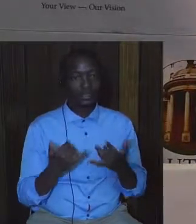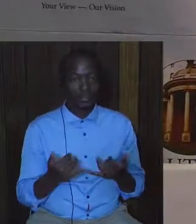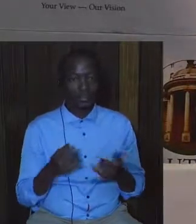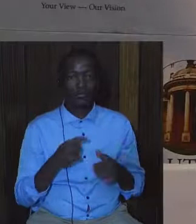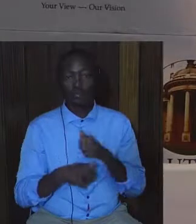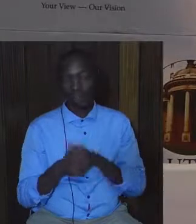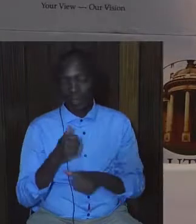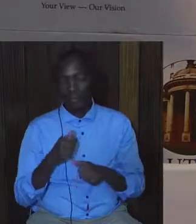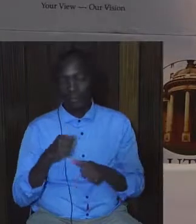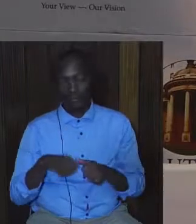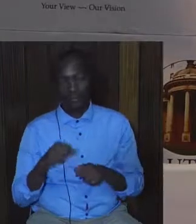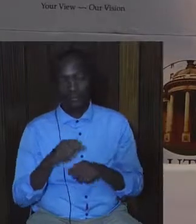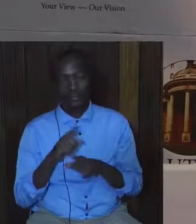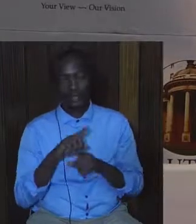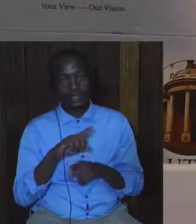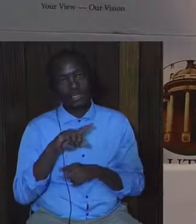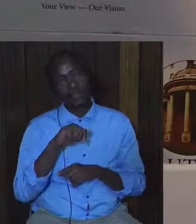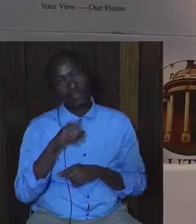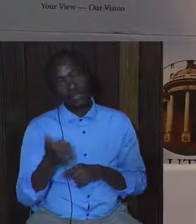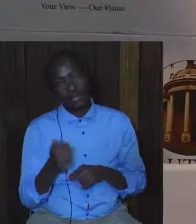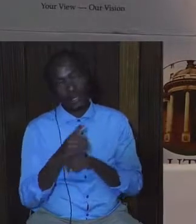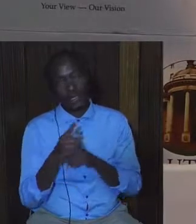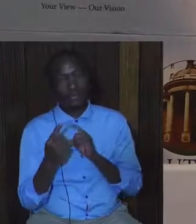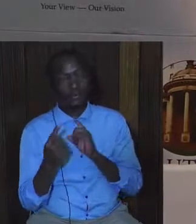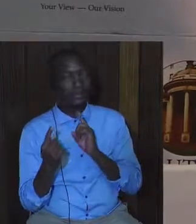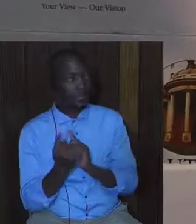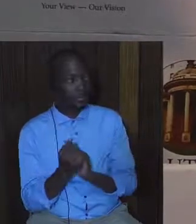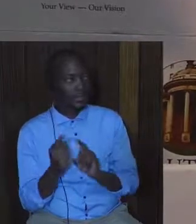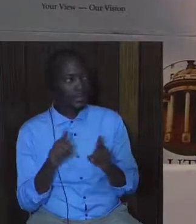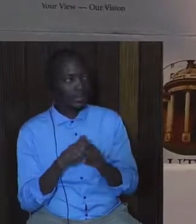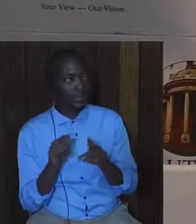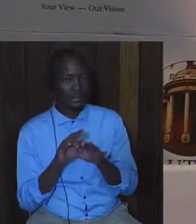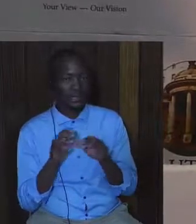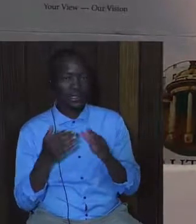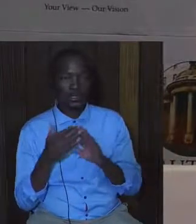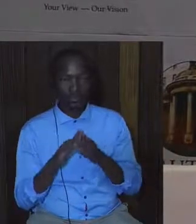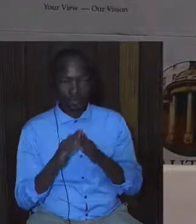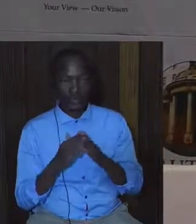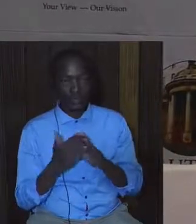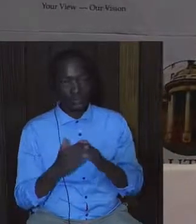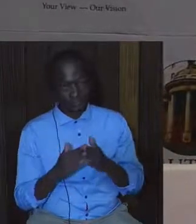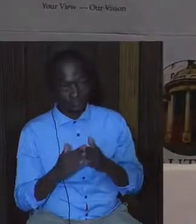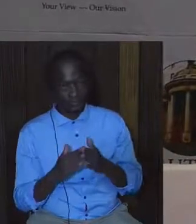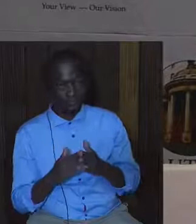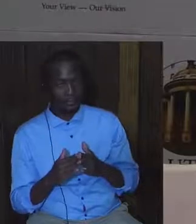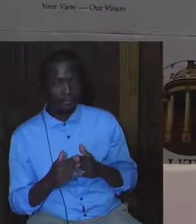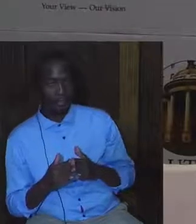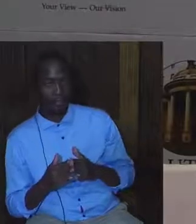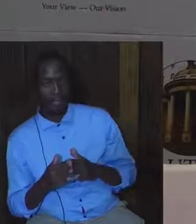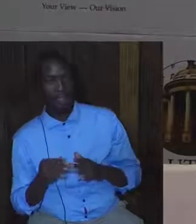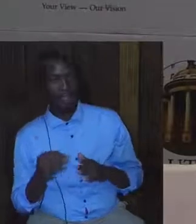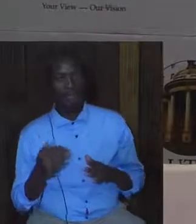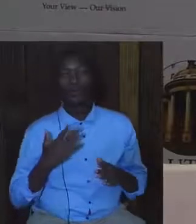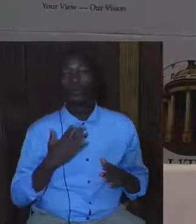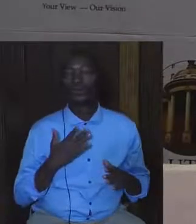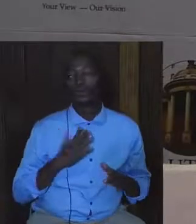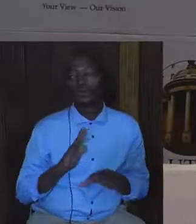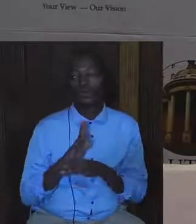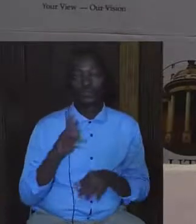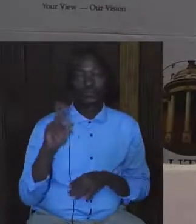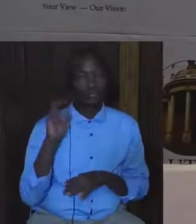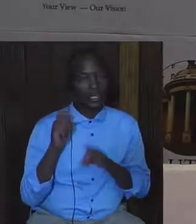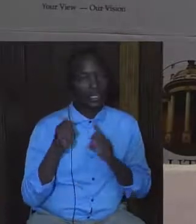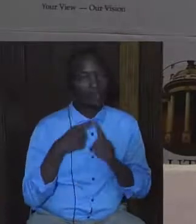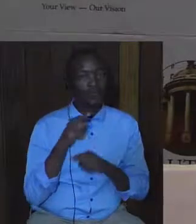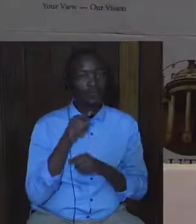come back to us in your next engagement with us as a committee, and we'll check on that. And we'd want to hear from you and